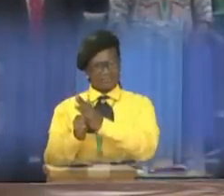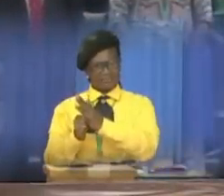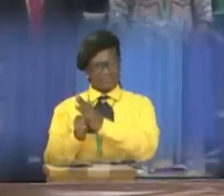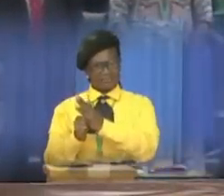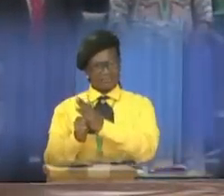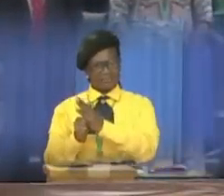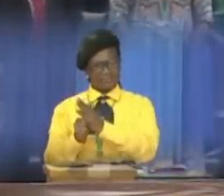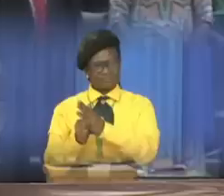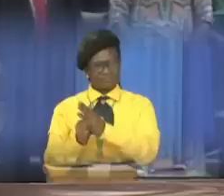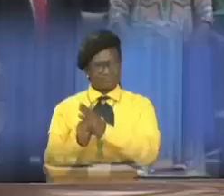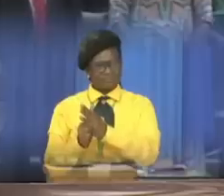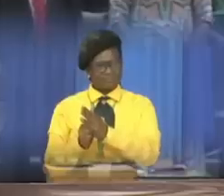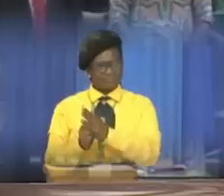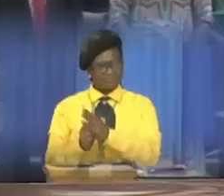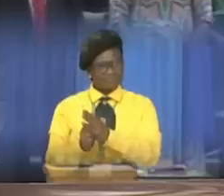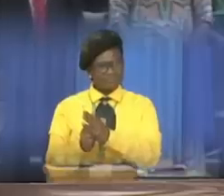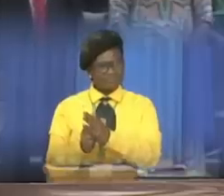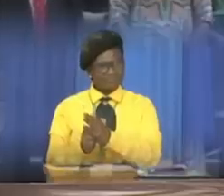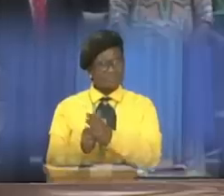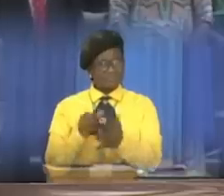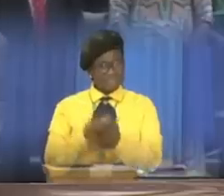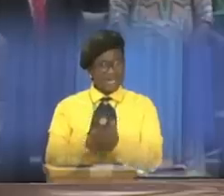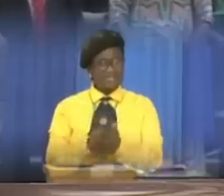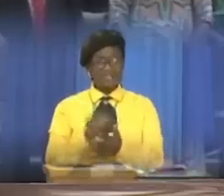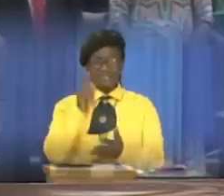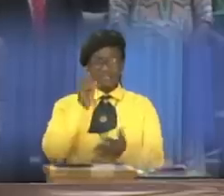that someone is sick